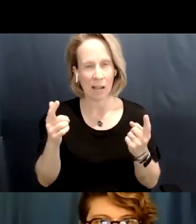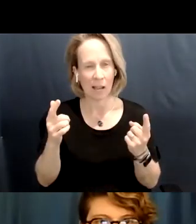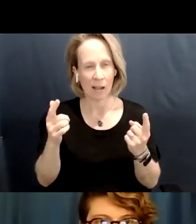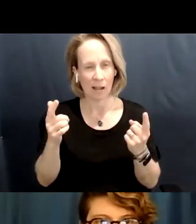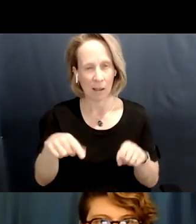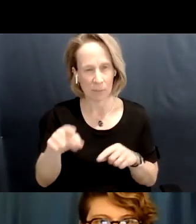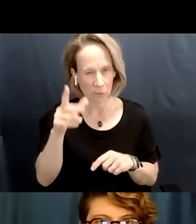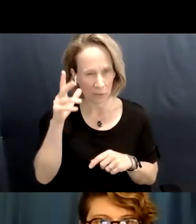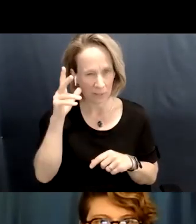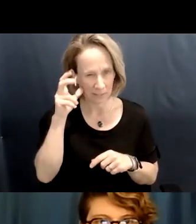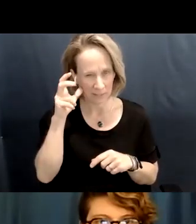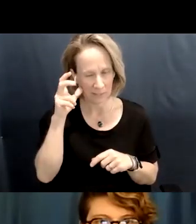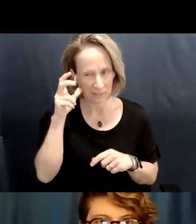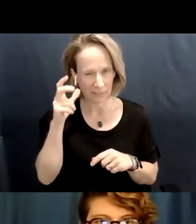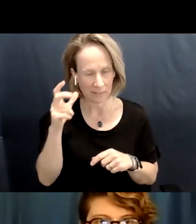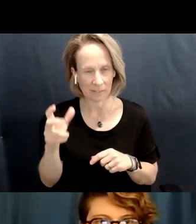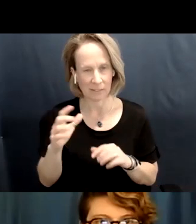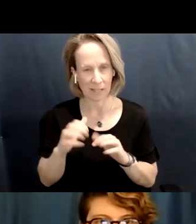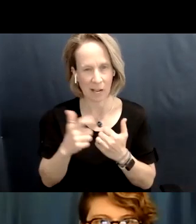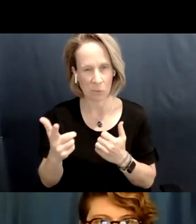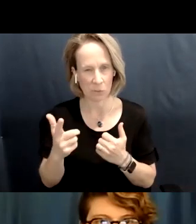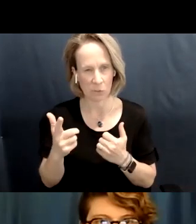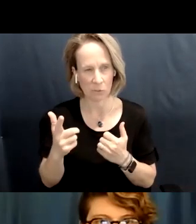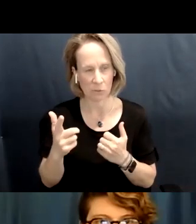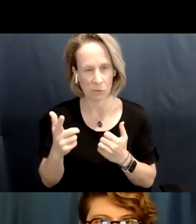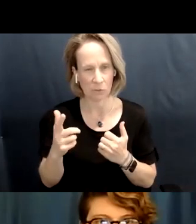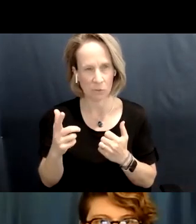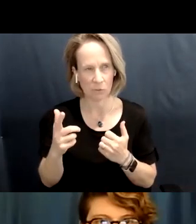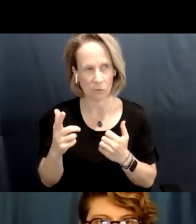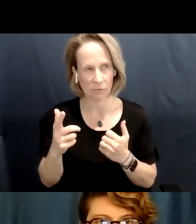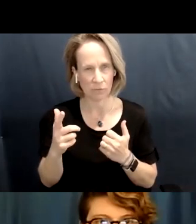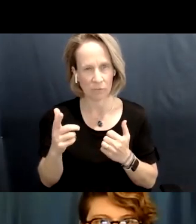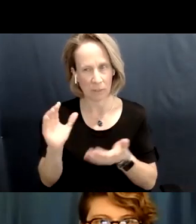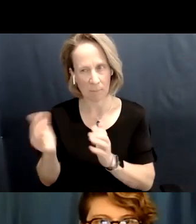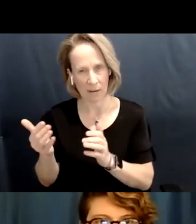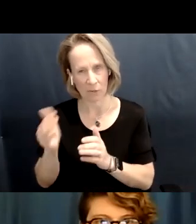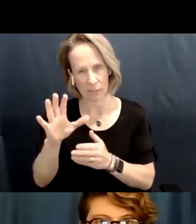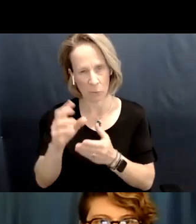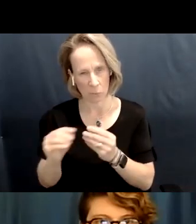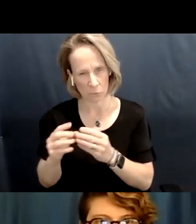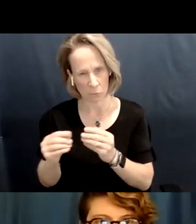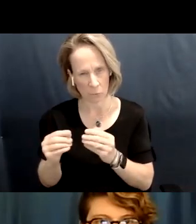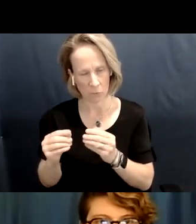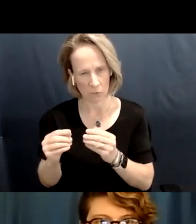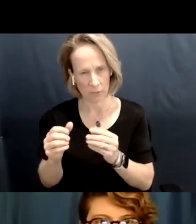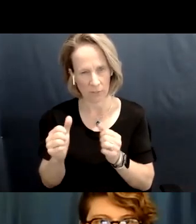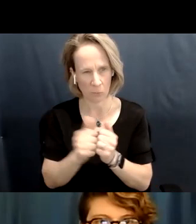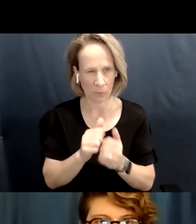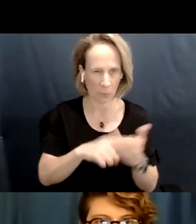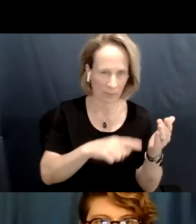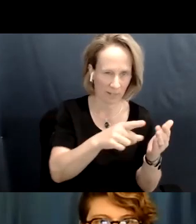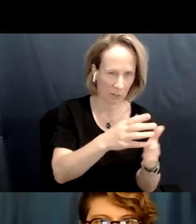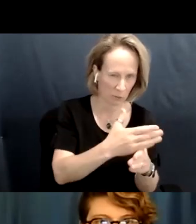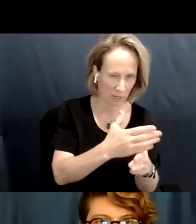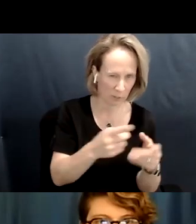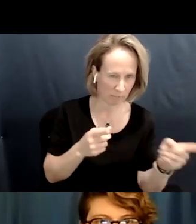being mindful of that comparative suffering? So how are you being mindful of comparing the story that you're sharing with the story that they're